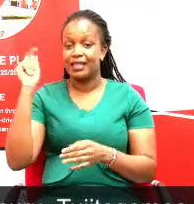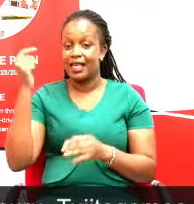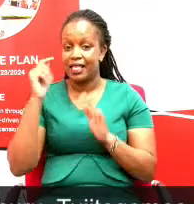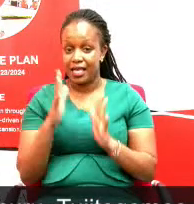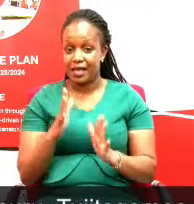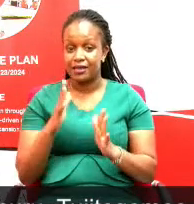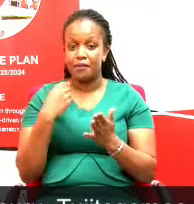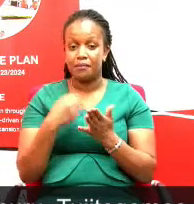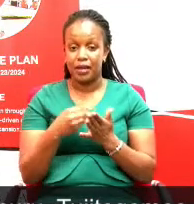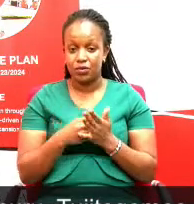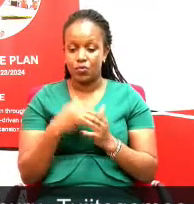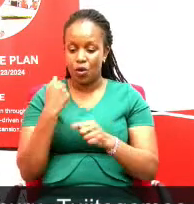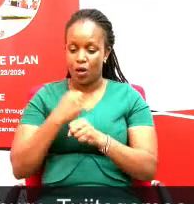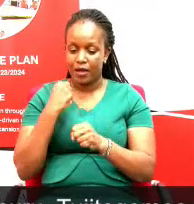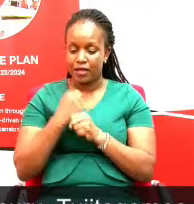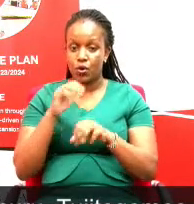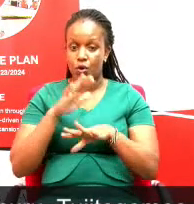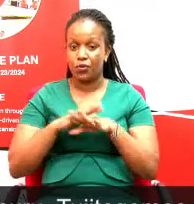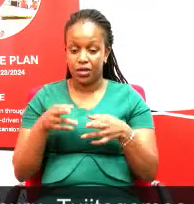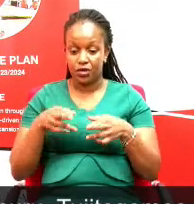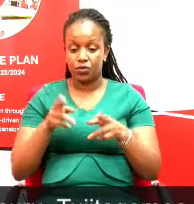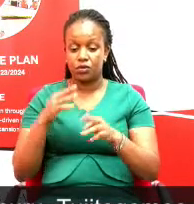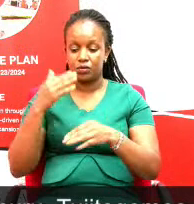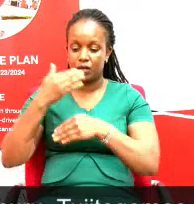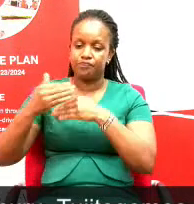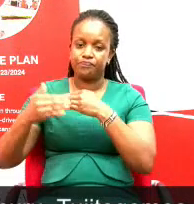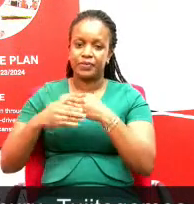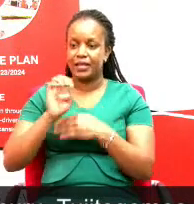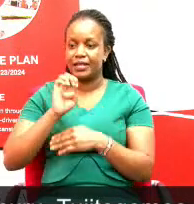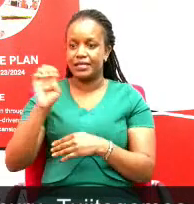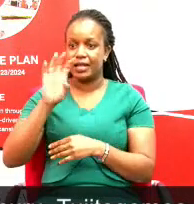working on the road, and the whole of Eastern